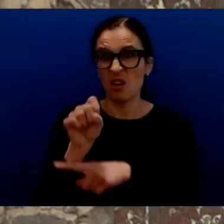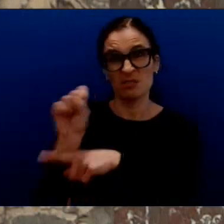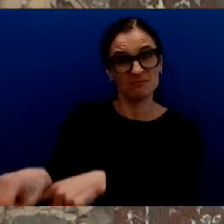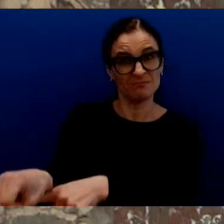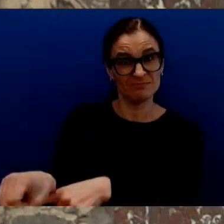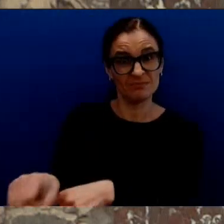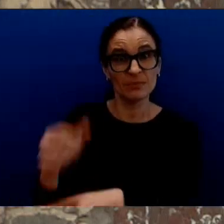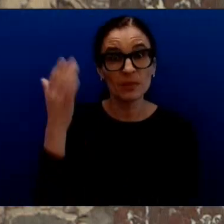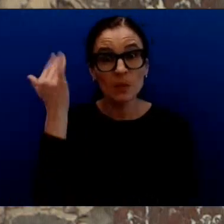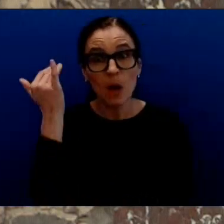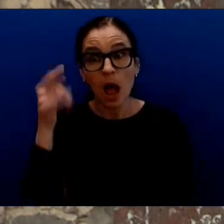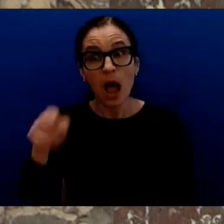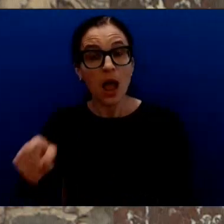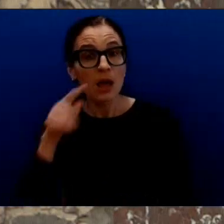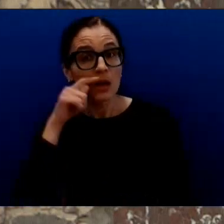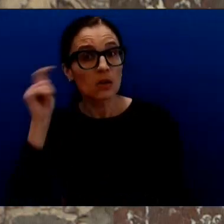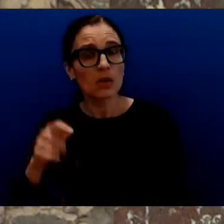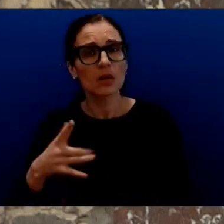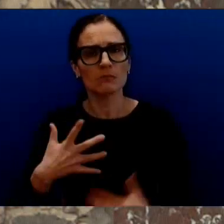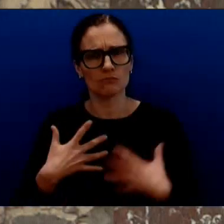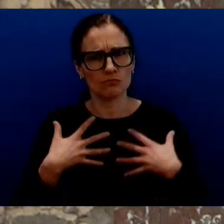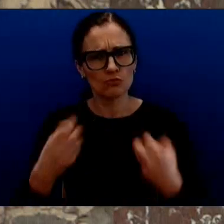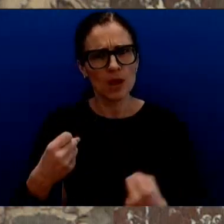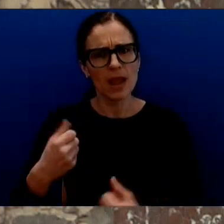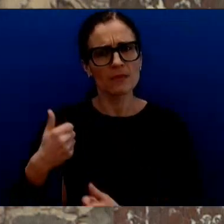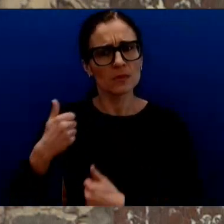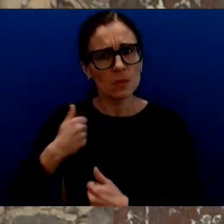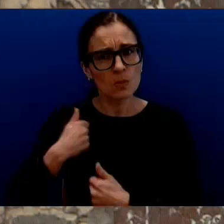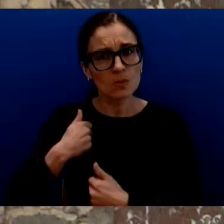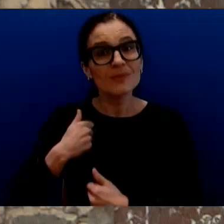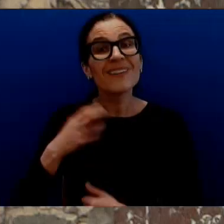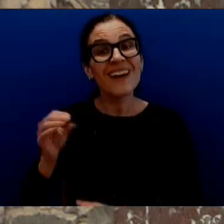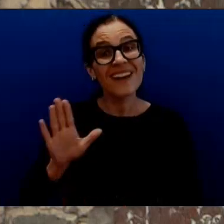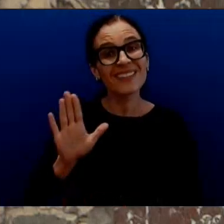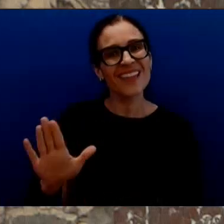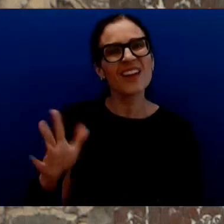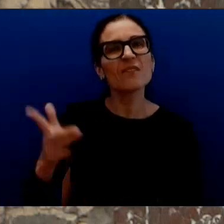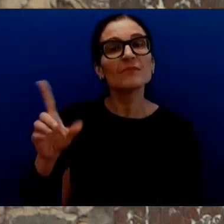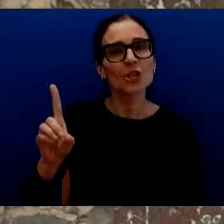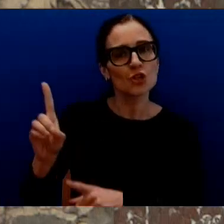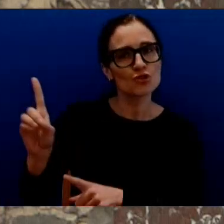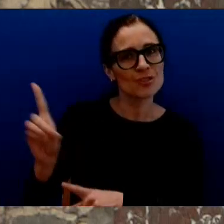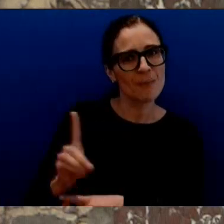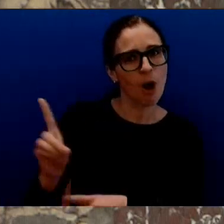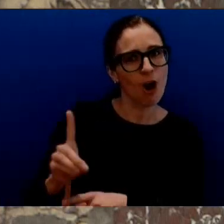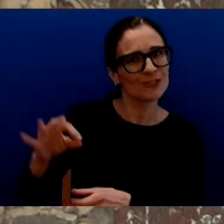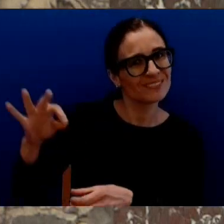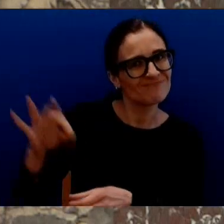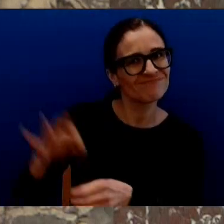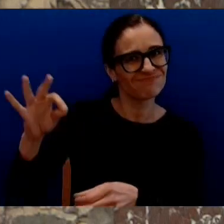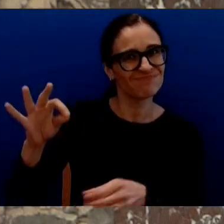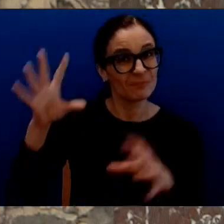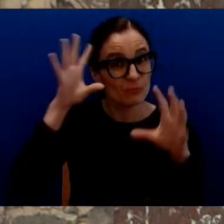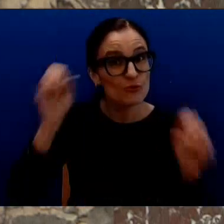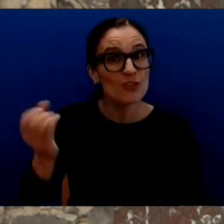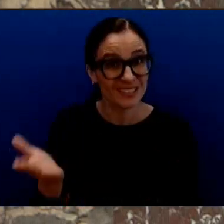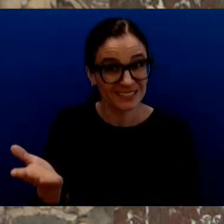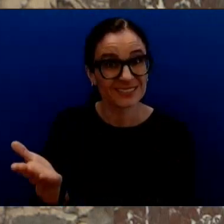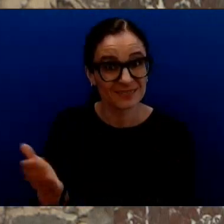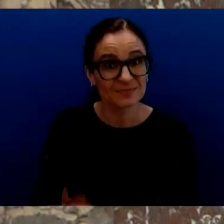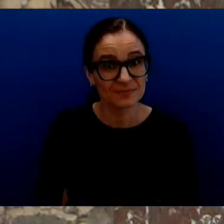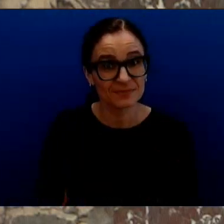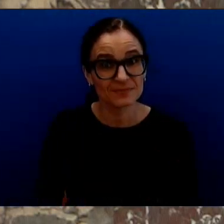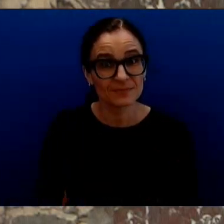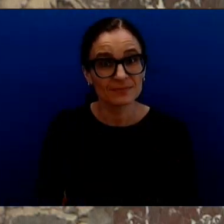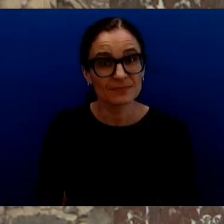their democratically elected president. We saw that unvanquished Ukrainian spirit on display at the Invictus Games, Honourable